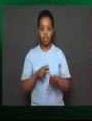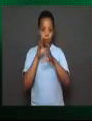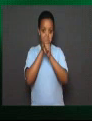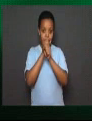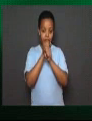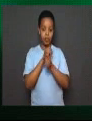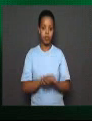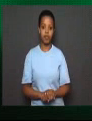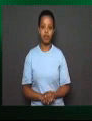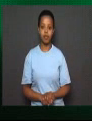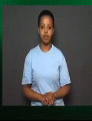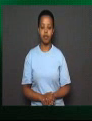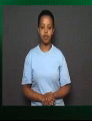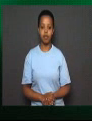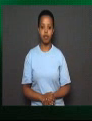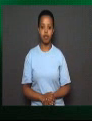Time's up.